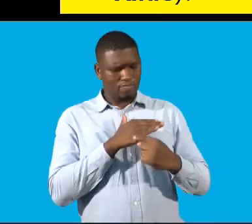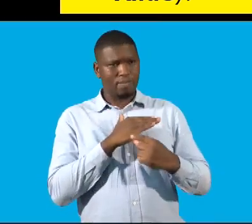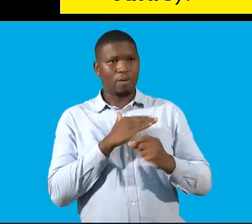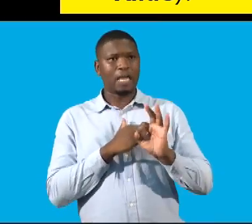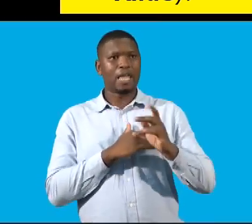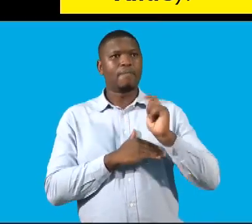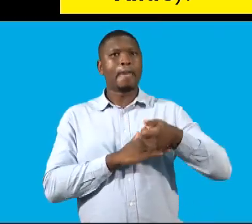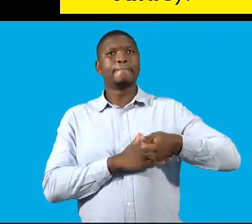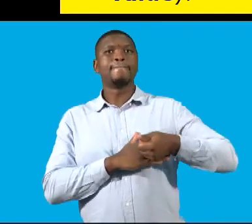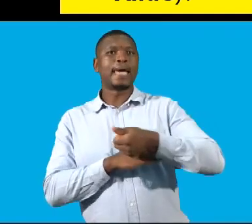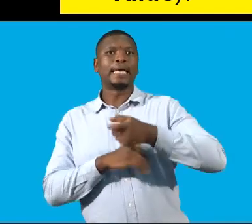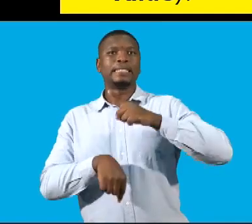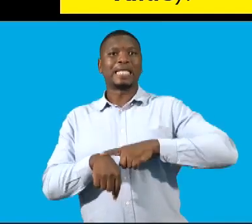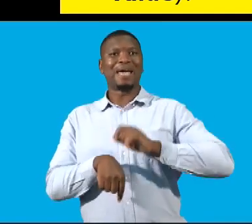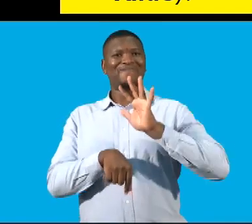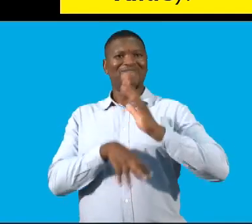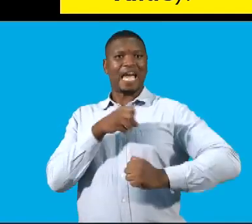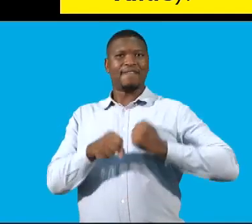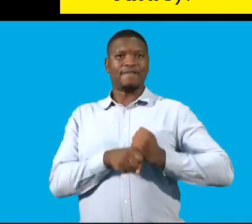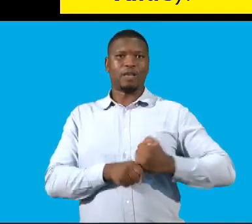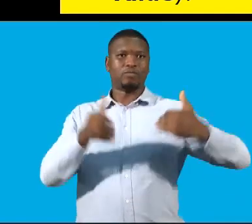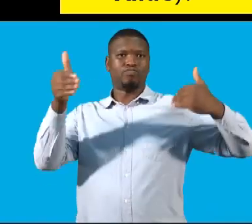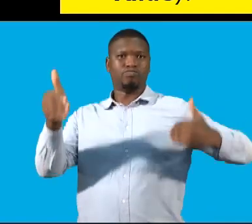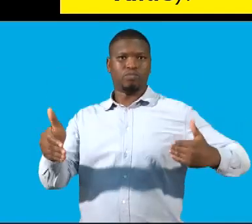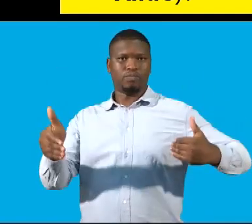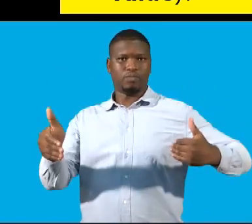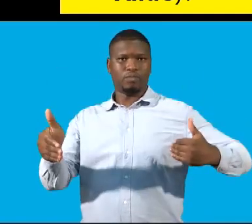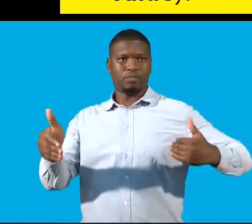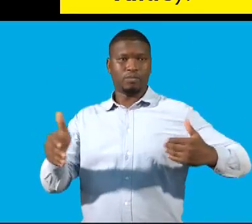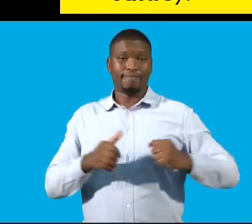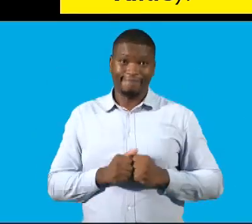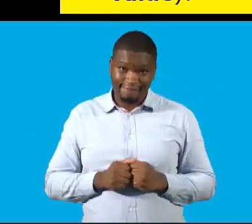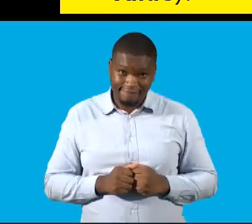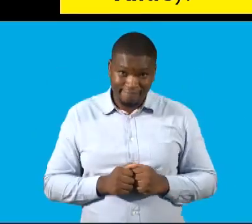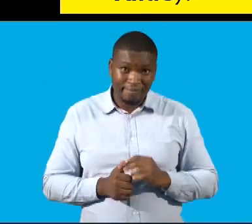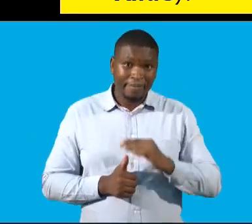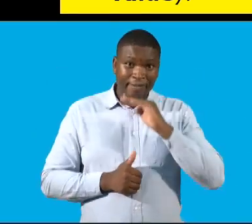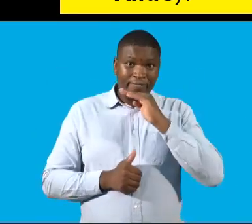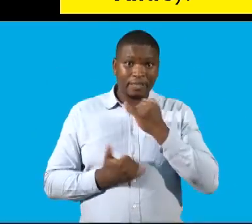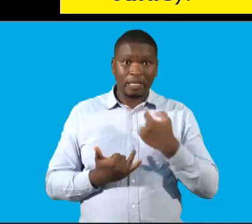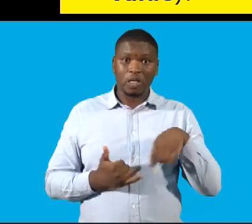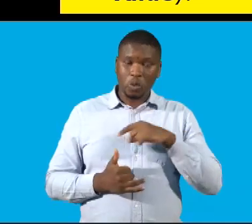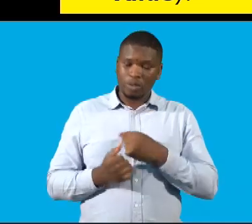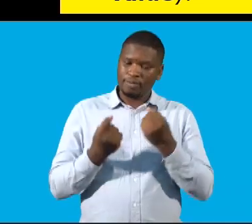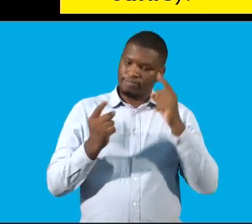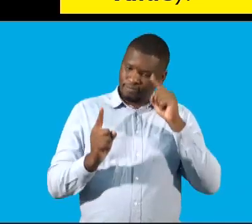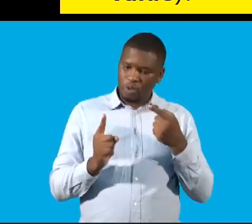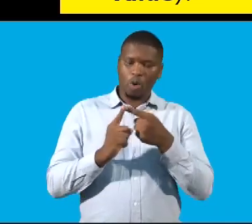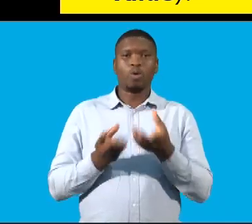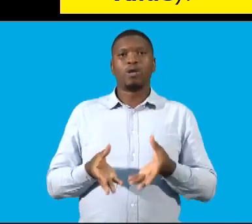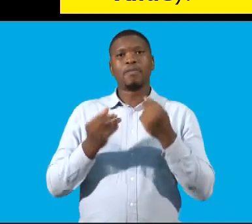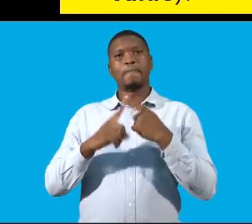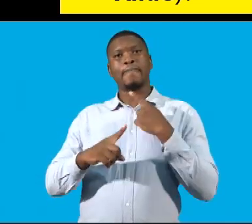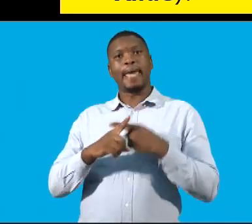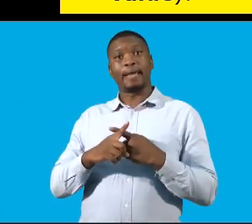he must pay back the money over a period of 5 years. So we are calculating here the